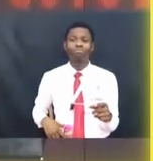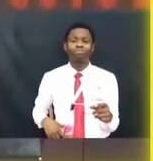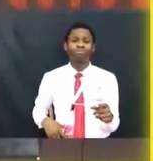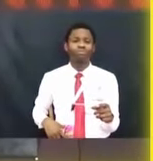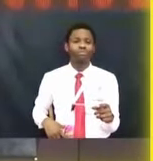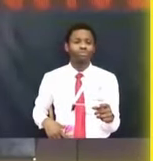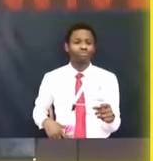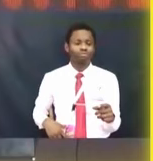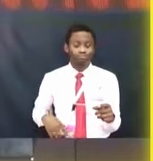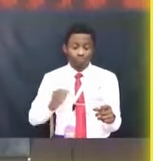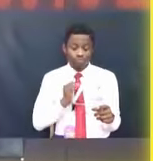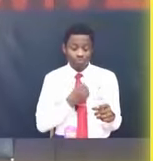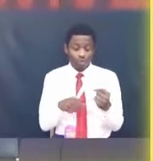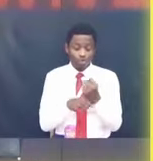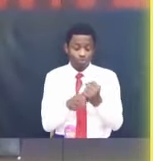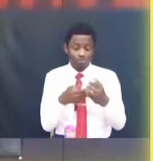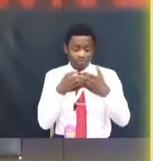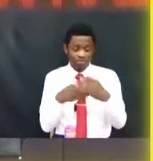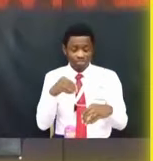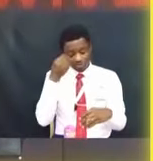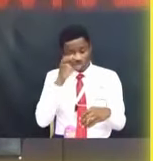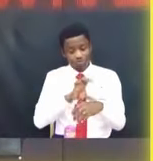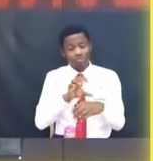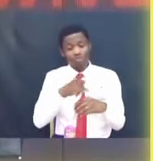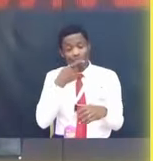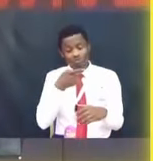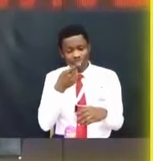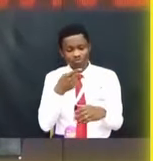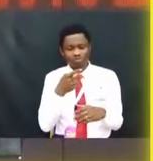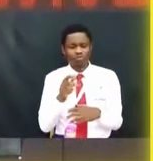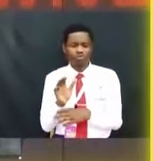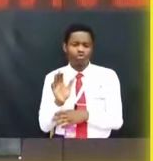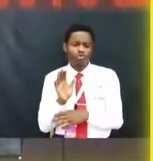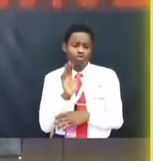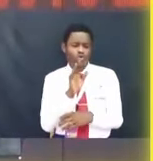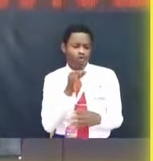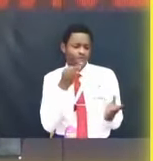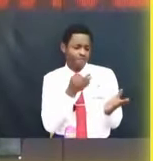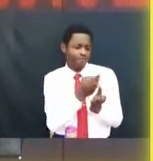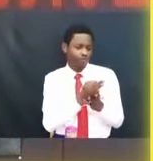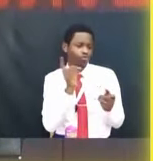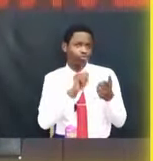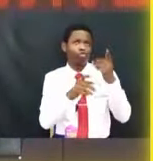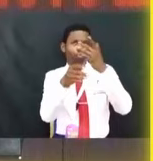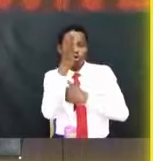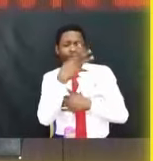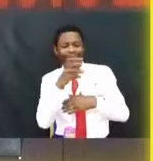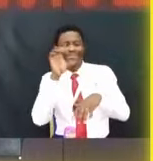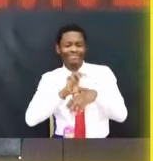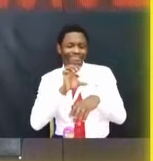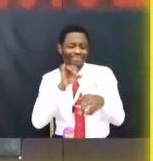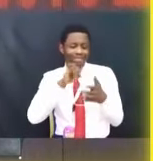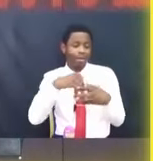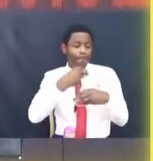as supporting leaders of the Church of Pentecost, your loyalty is to God and to the church that has made you